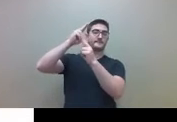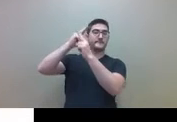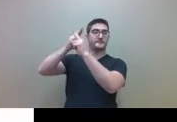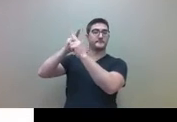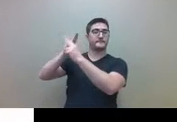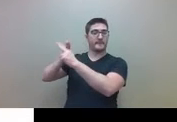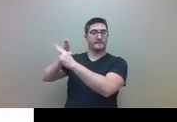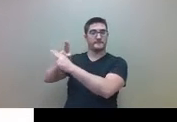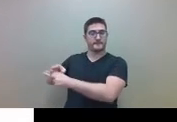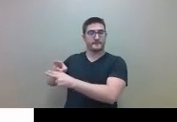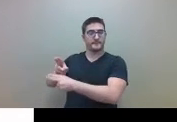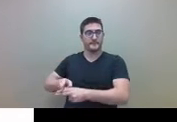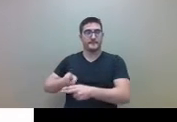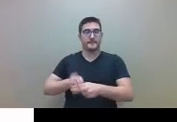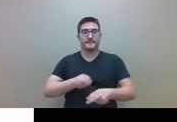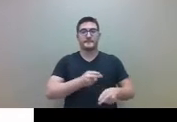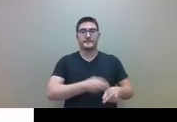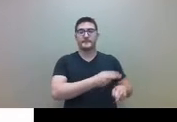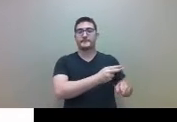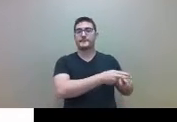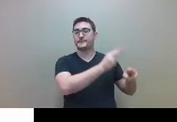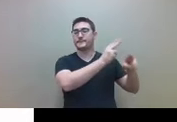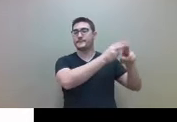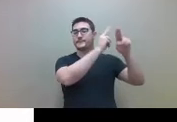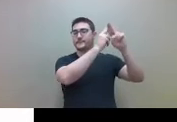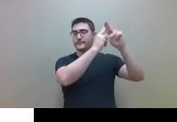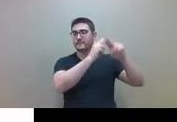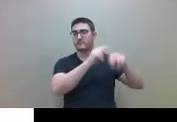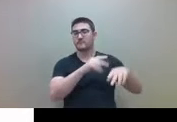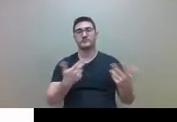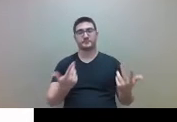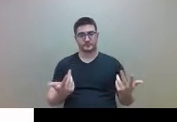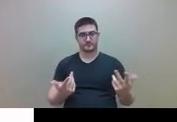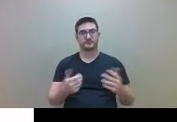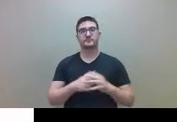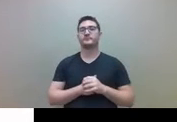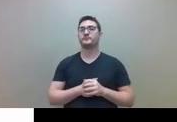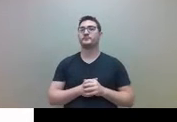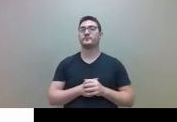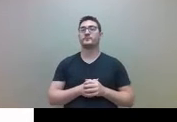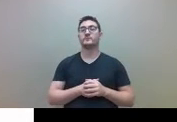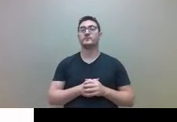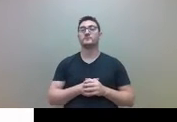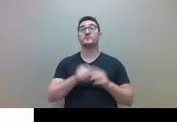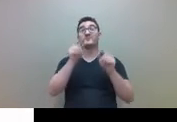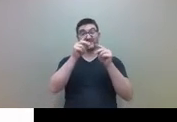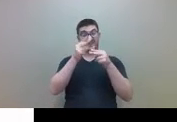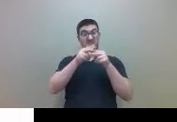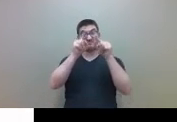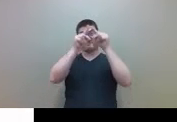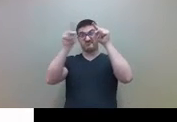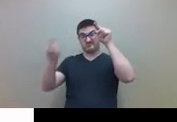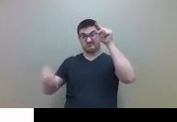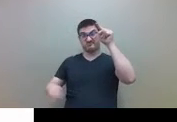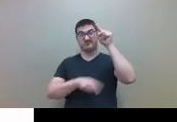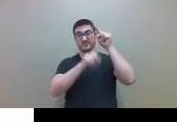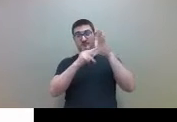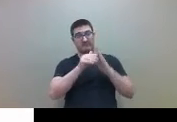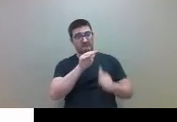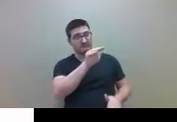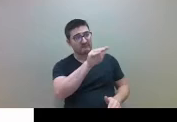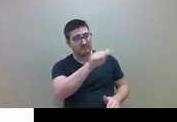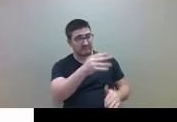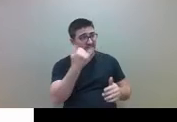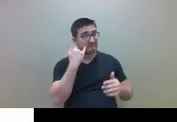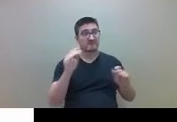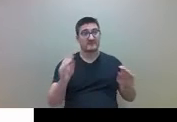I count on you if I need your help? Okay. That encompasses your professionals in the community